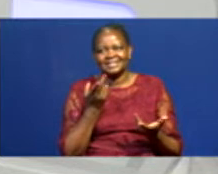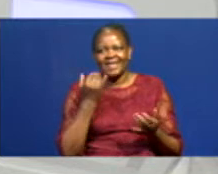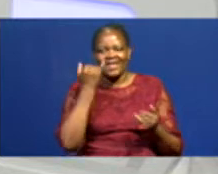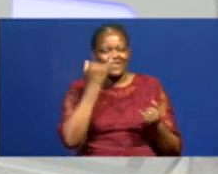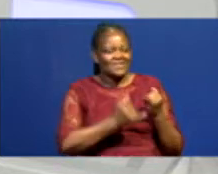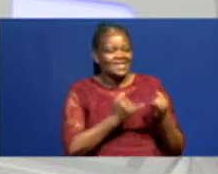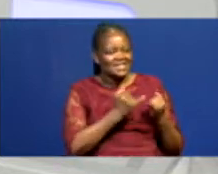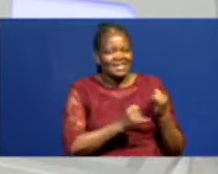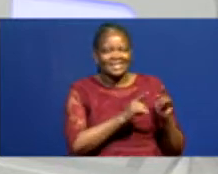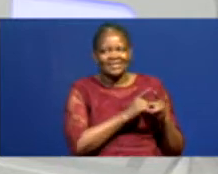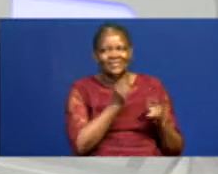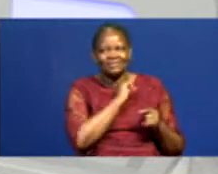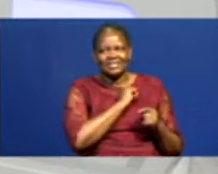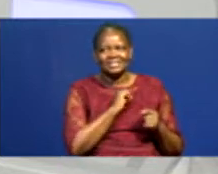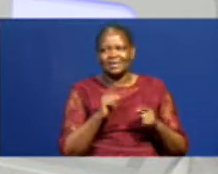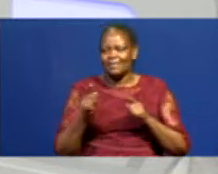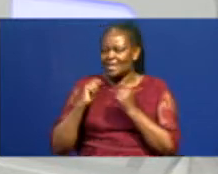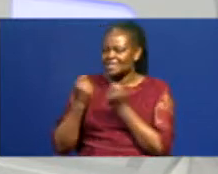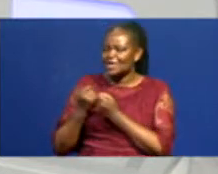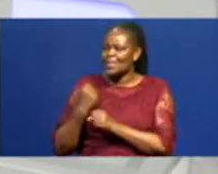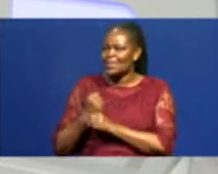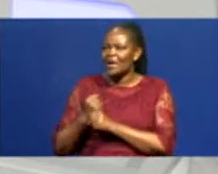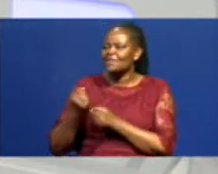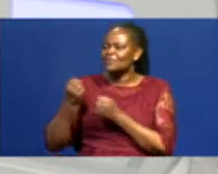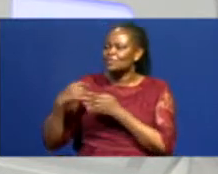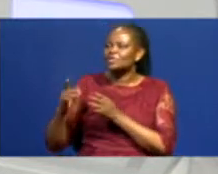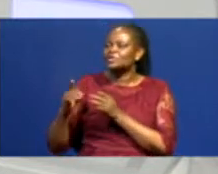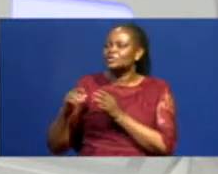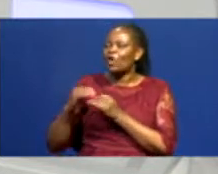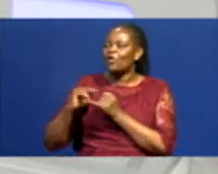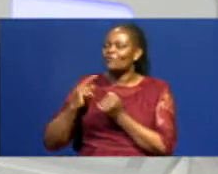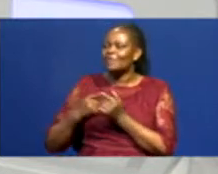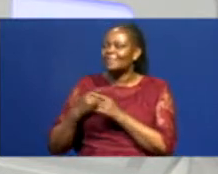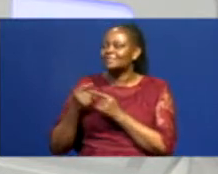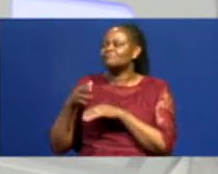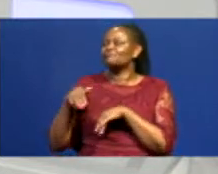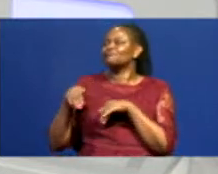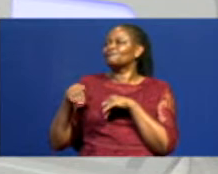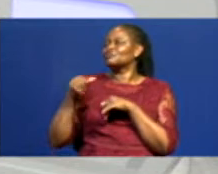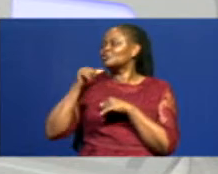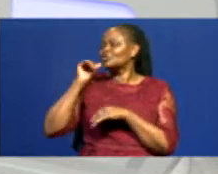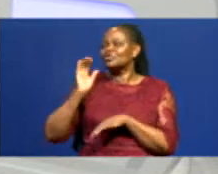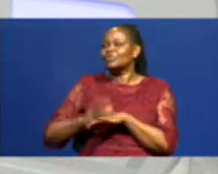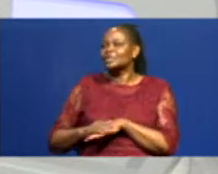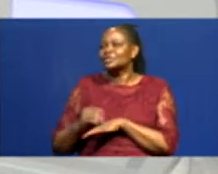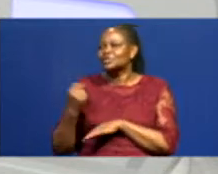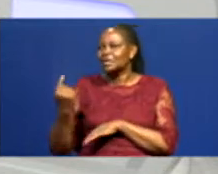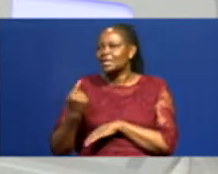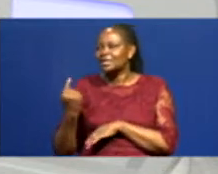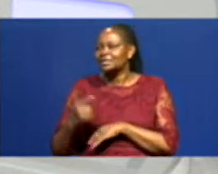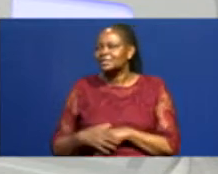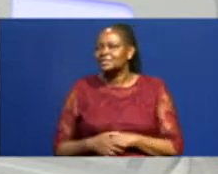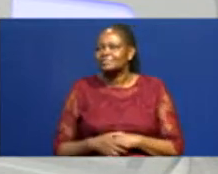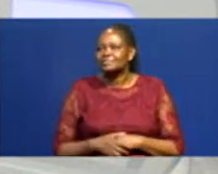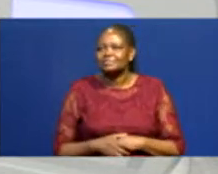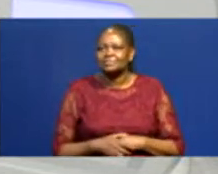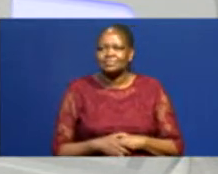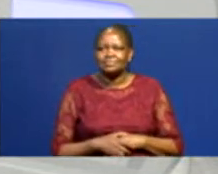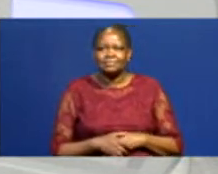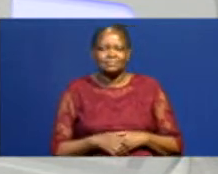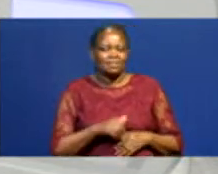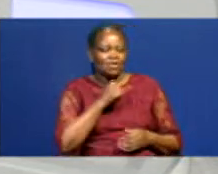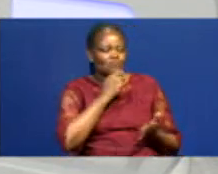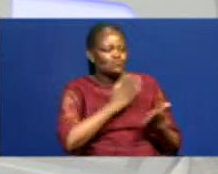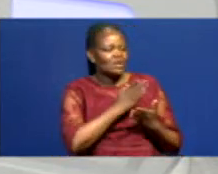Finally, as we wrap up. Because it's teamwork, we lose, it's all of us. But sitting on the bench, it's you alone. It's you alone. Yeah. Okay, this one, I'm not sure